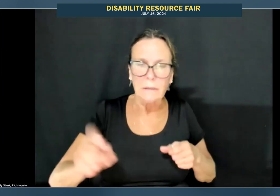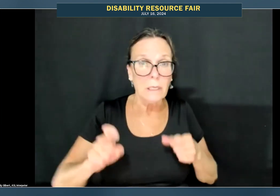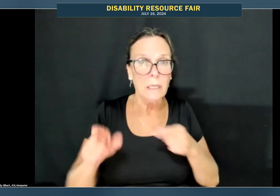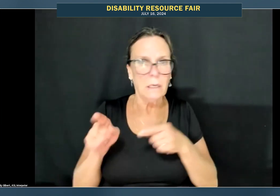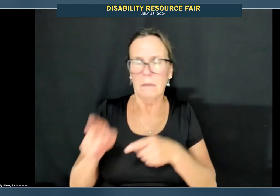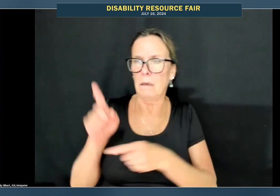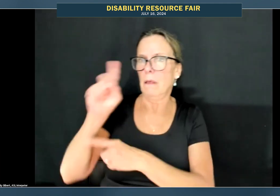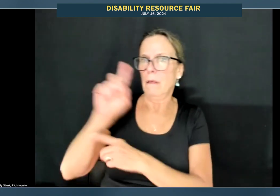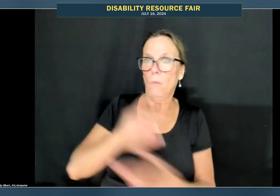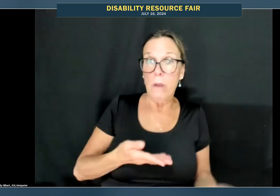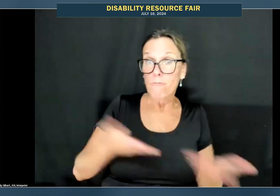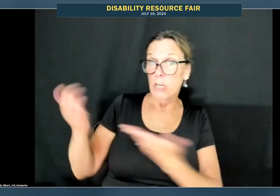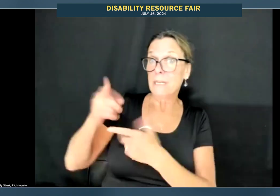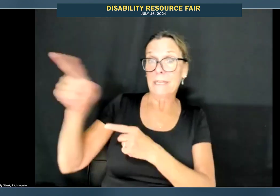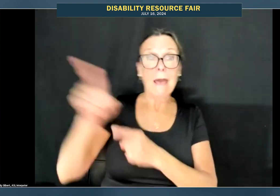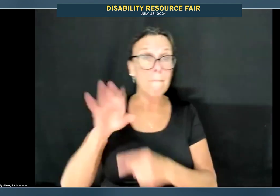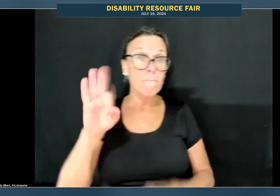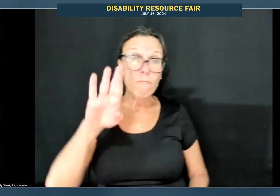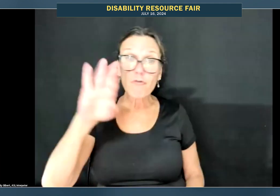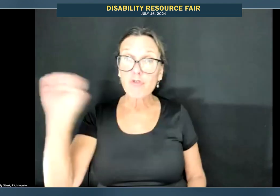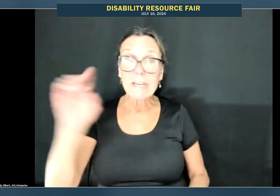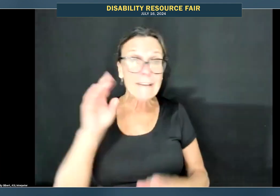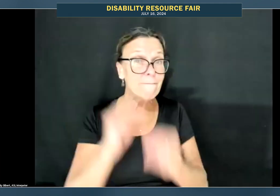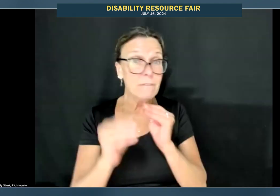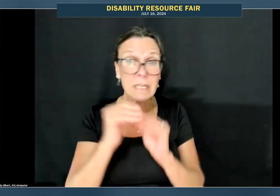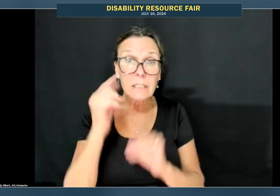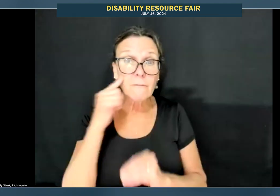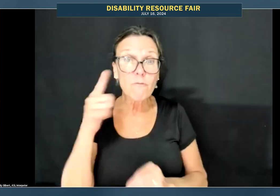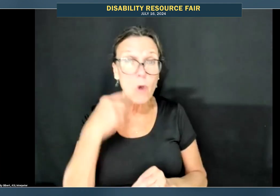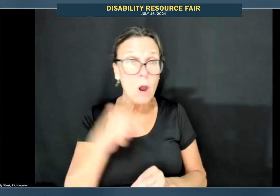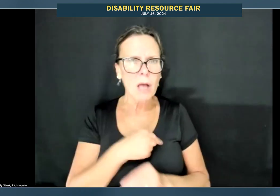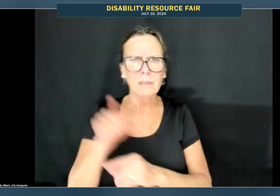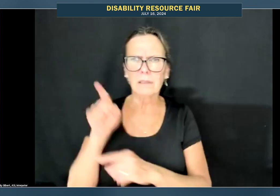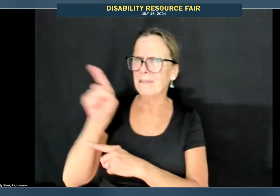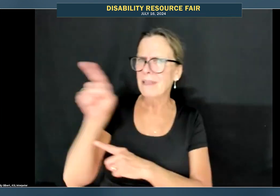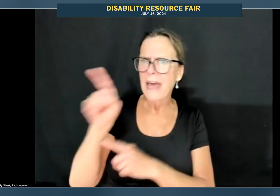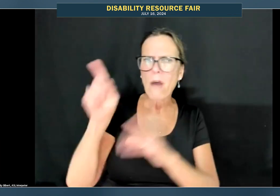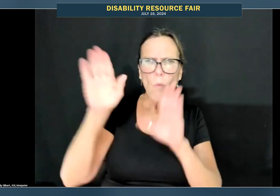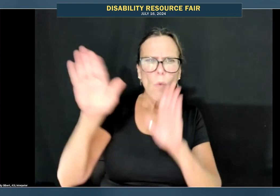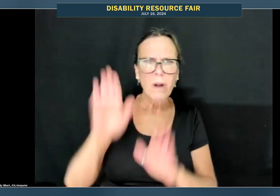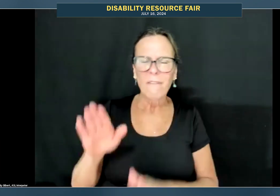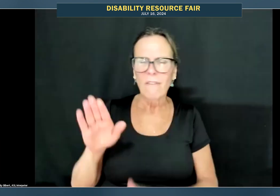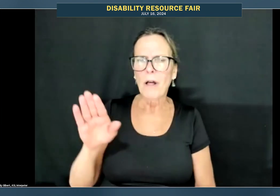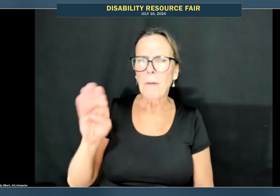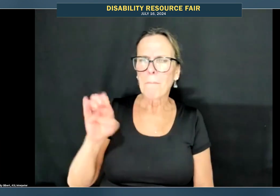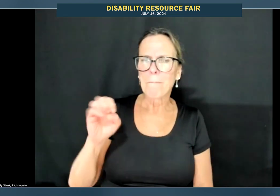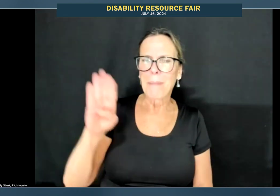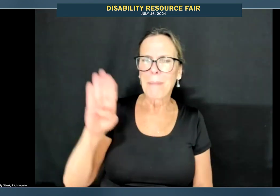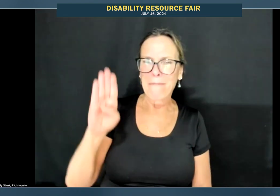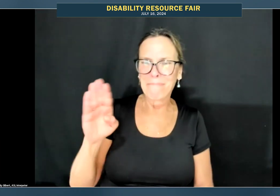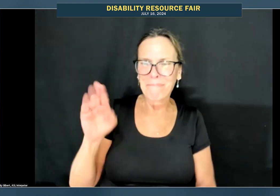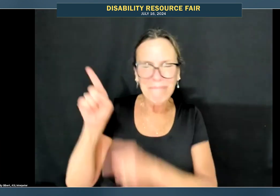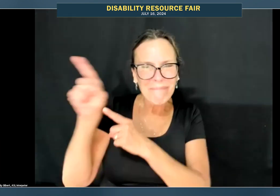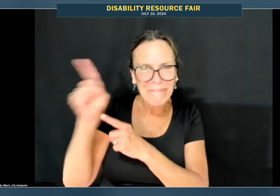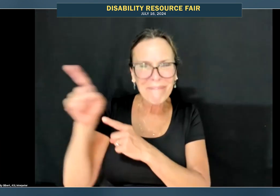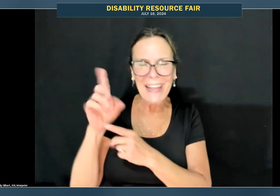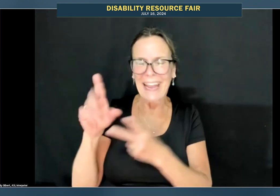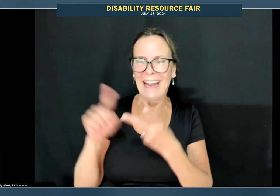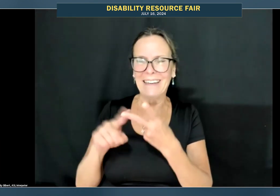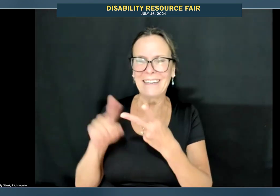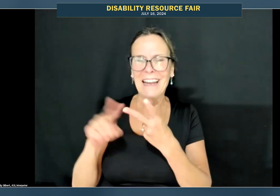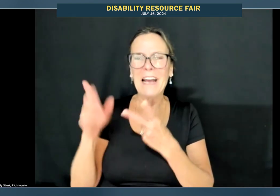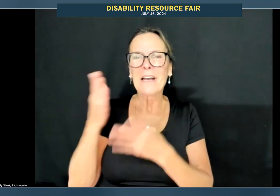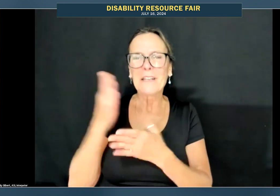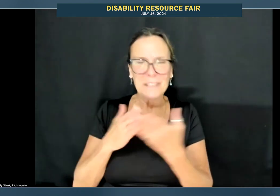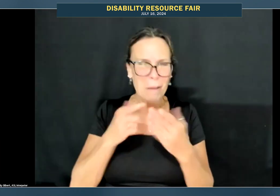the brakes for us free of charge. And they've been absolutely wonderful. Bob the Bike Guy, and I know some of the presenters before know who Bob